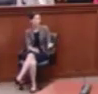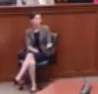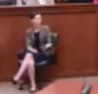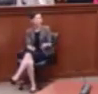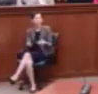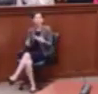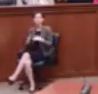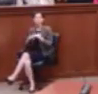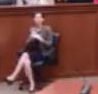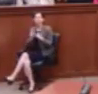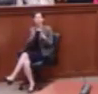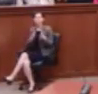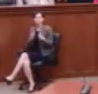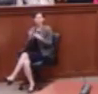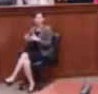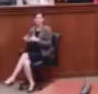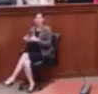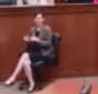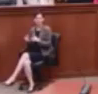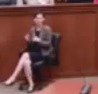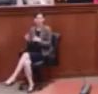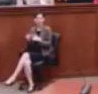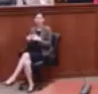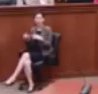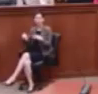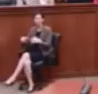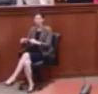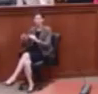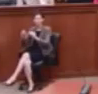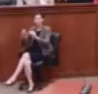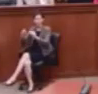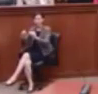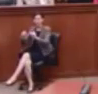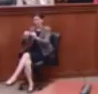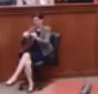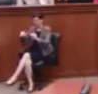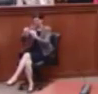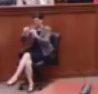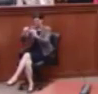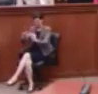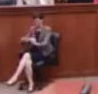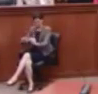a strategy to provide teachers with